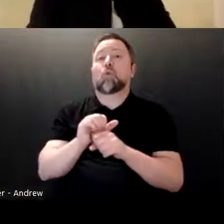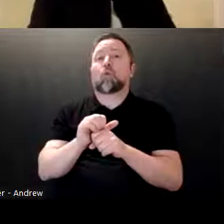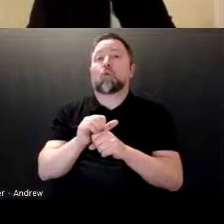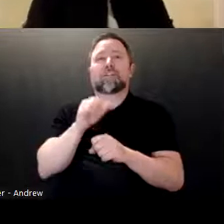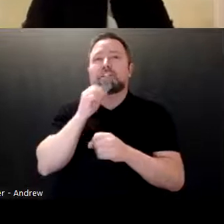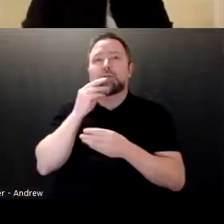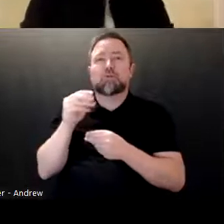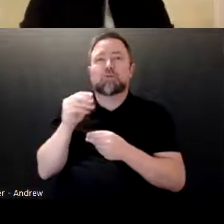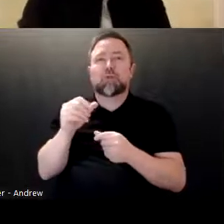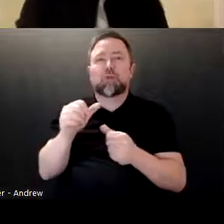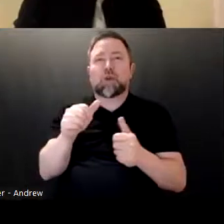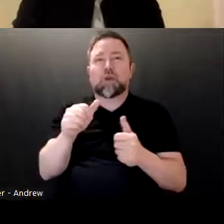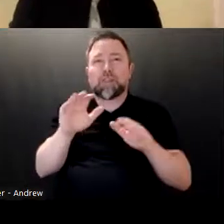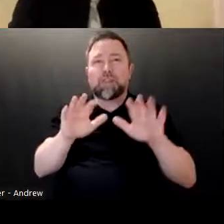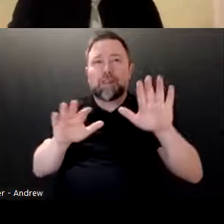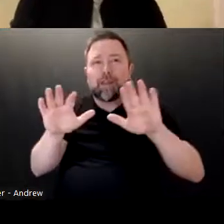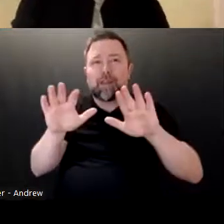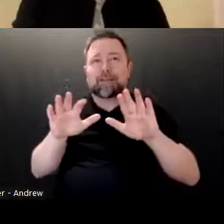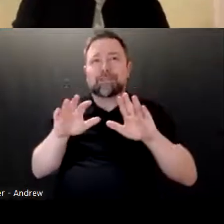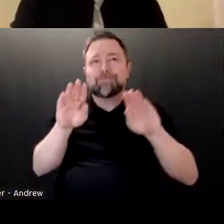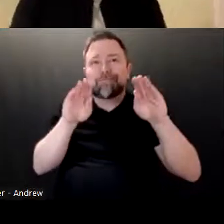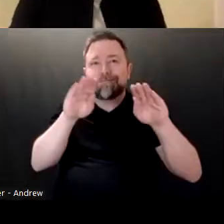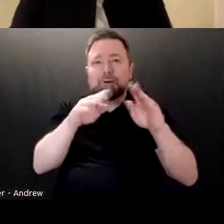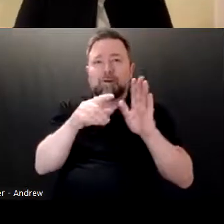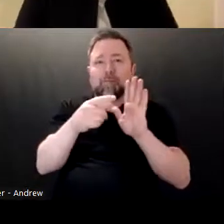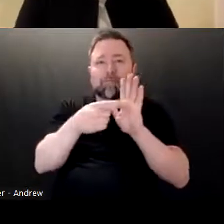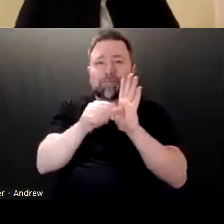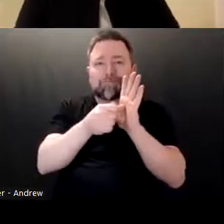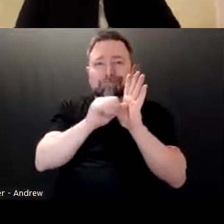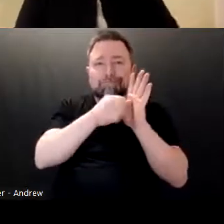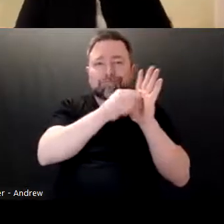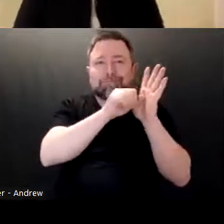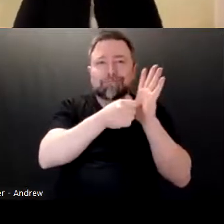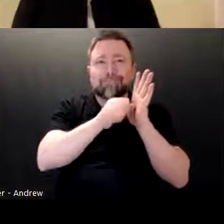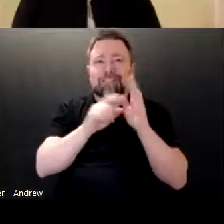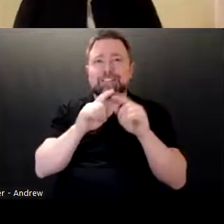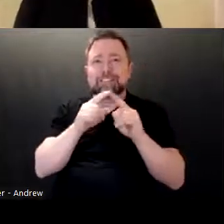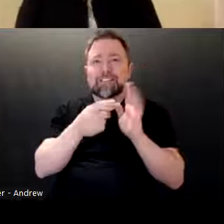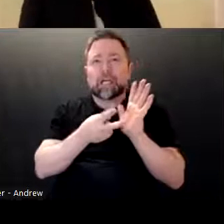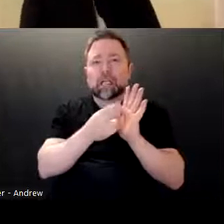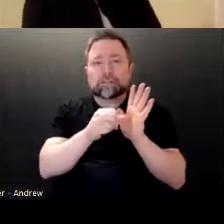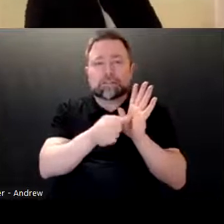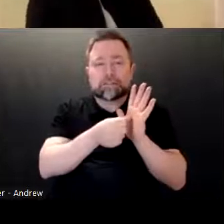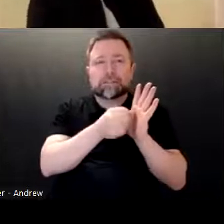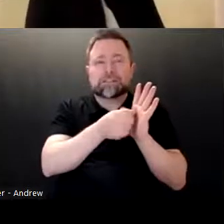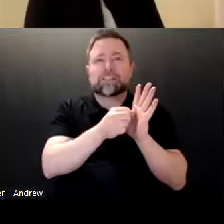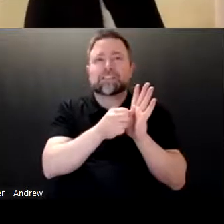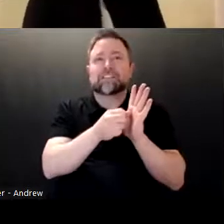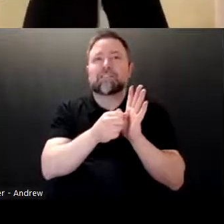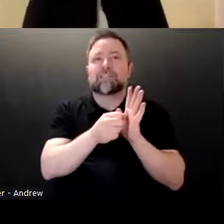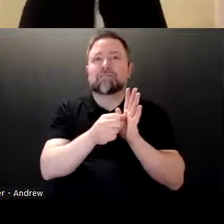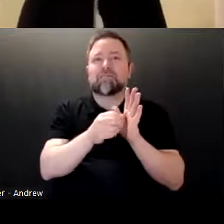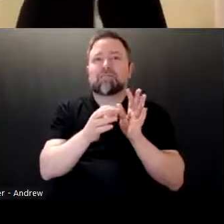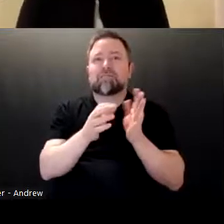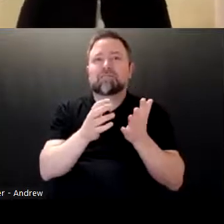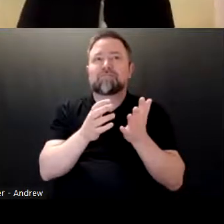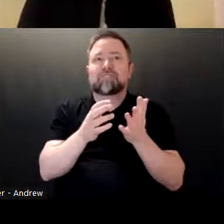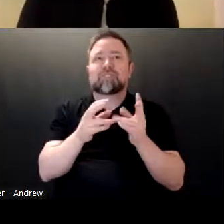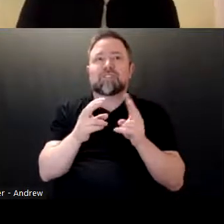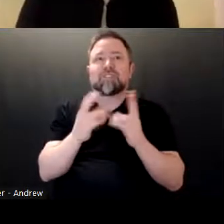white oak. It's a very heavy, weighty arts and crafts style piece, really massive